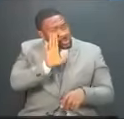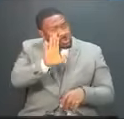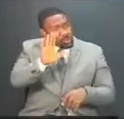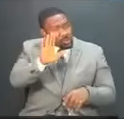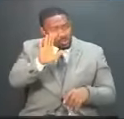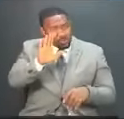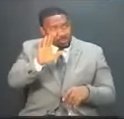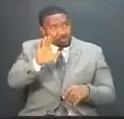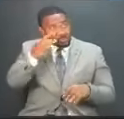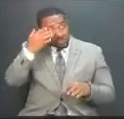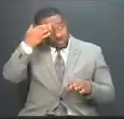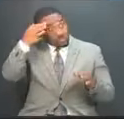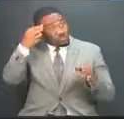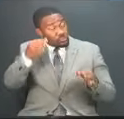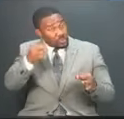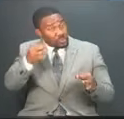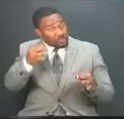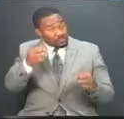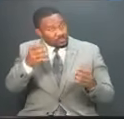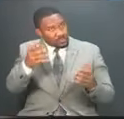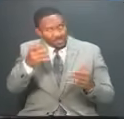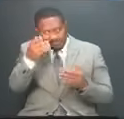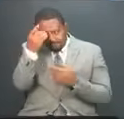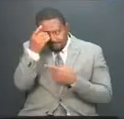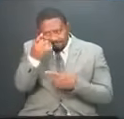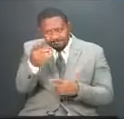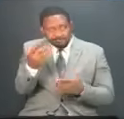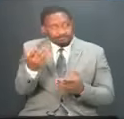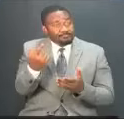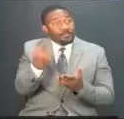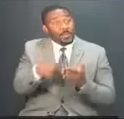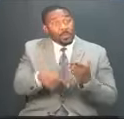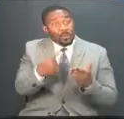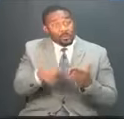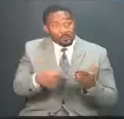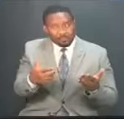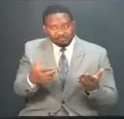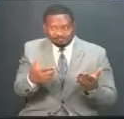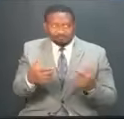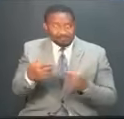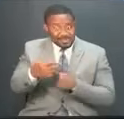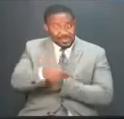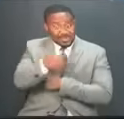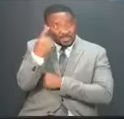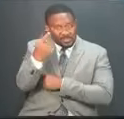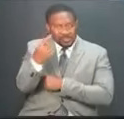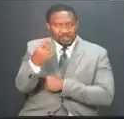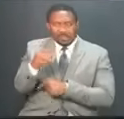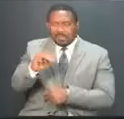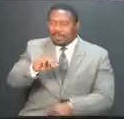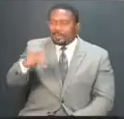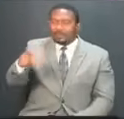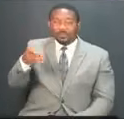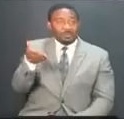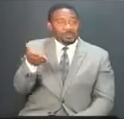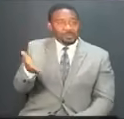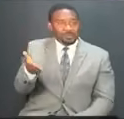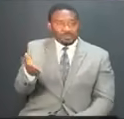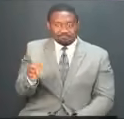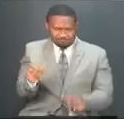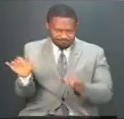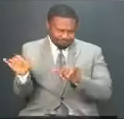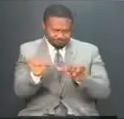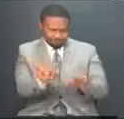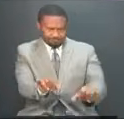ruling was basically to decide that on that day the honourable member should stay in the chamber